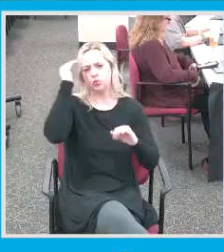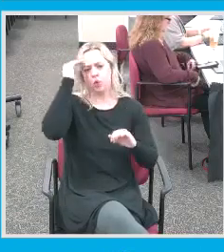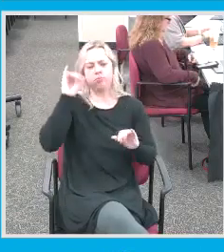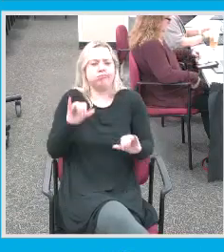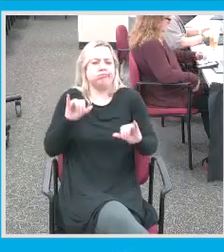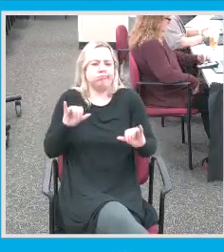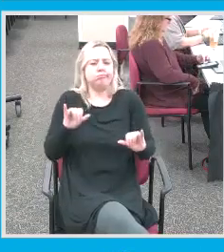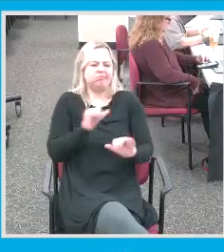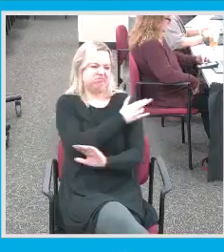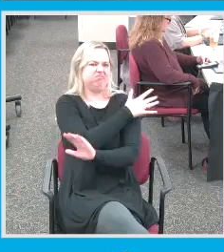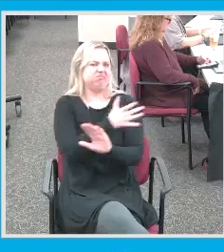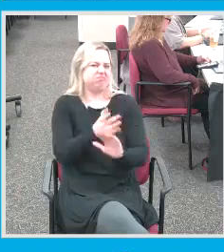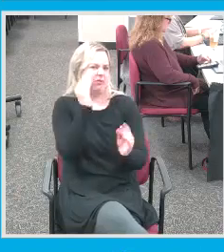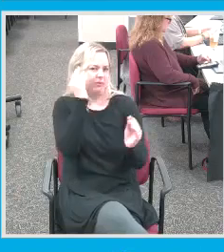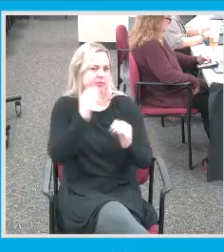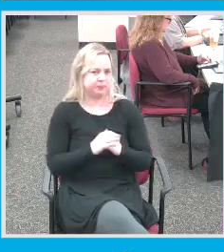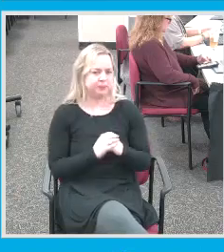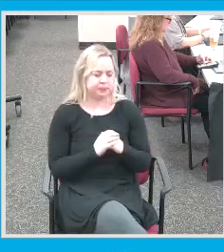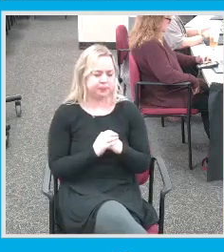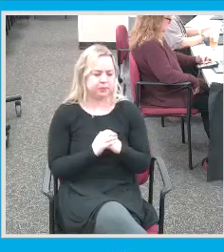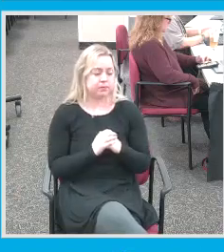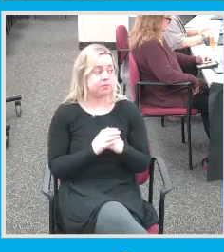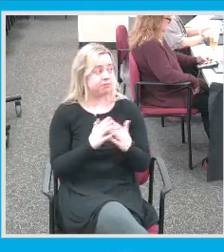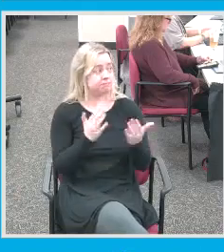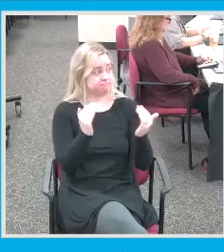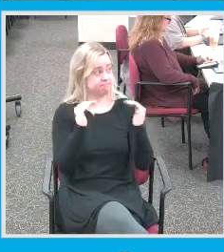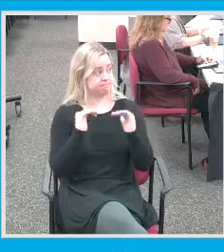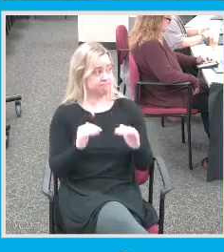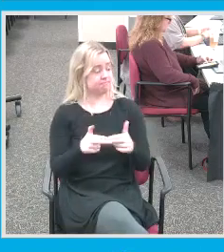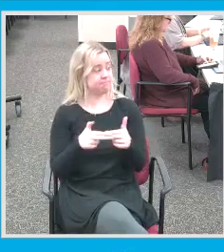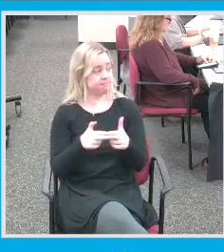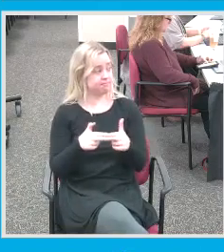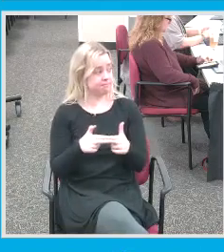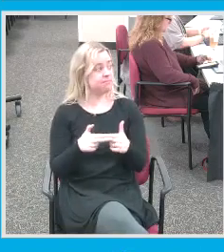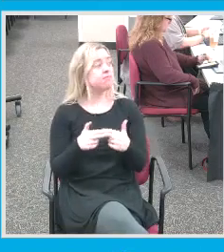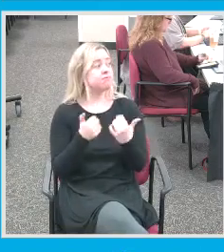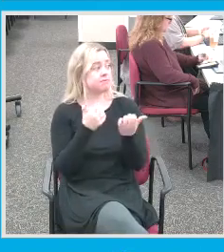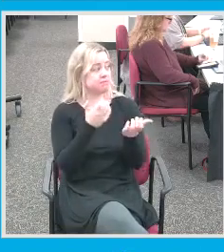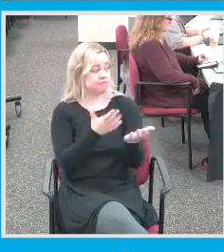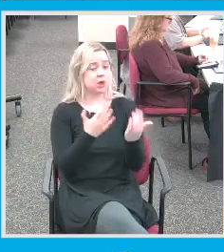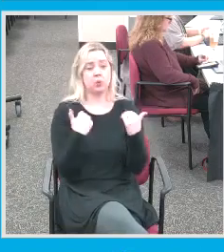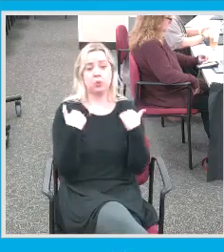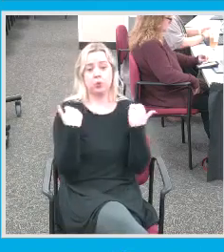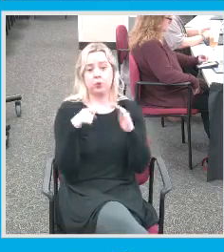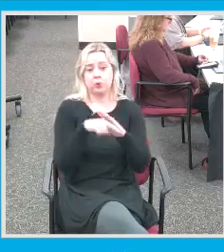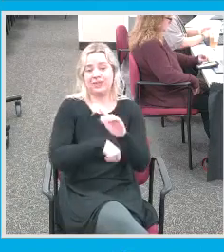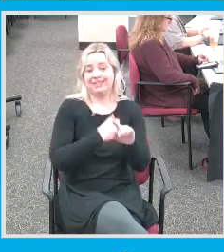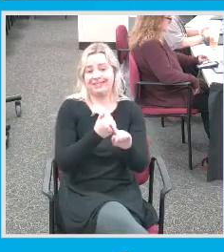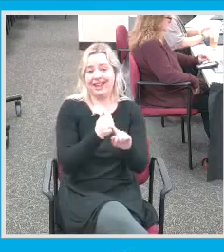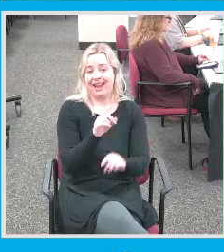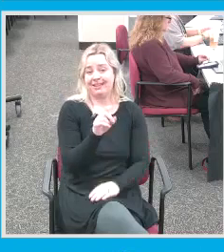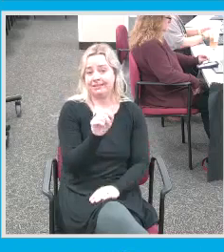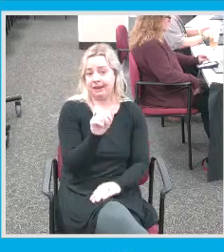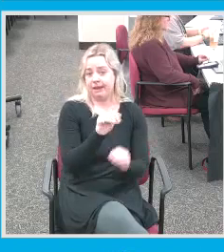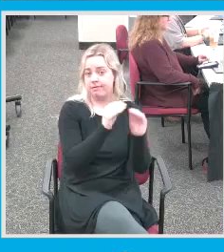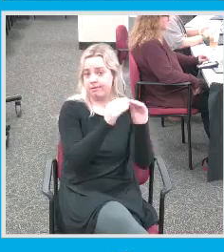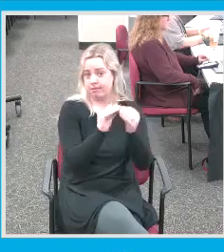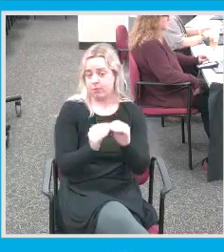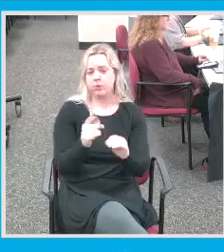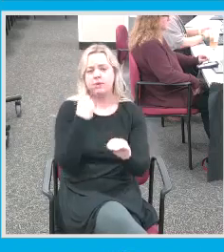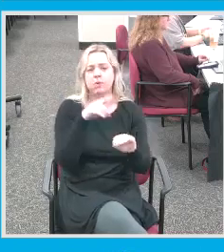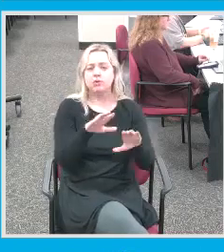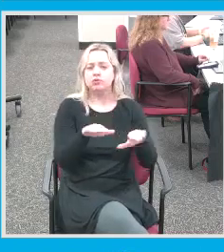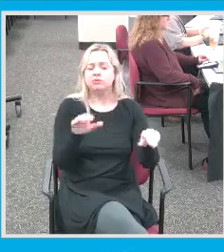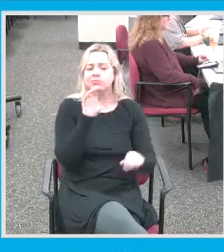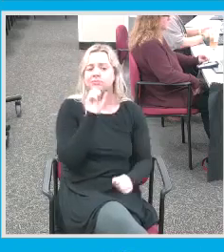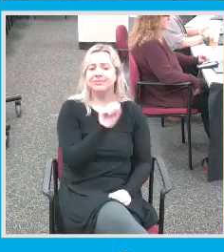is coming from. Next slide, there we go. So this is our youth suicide data, and this is for children